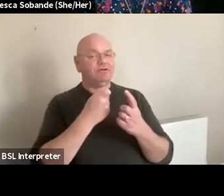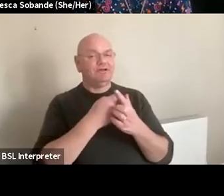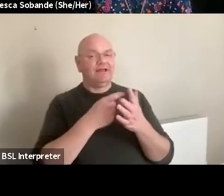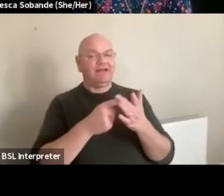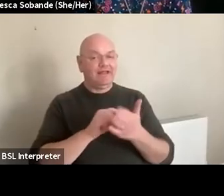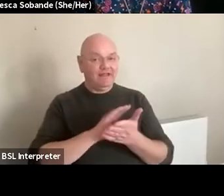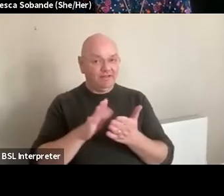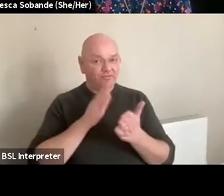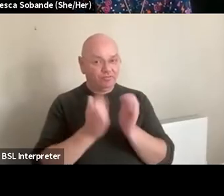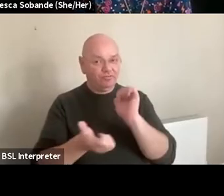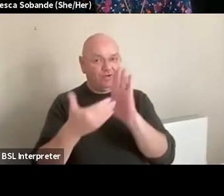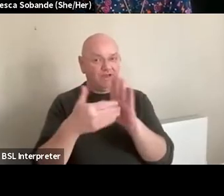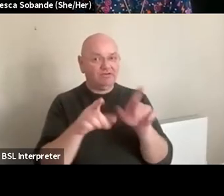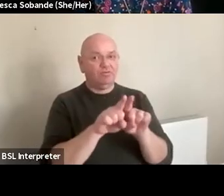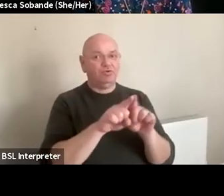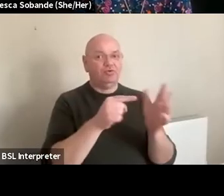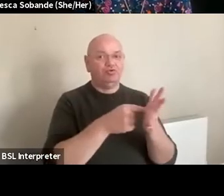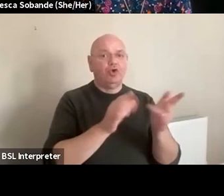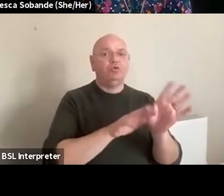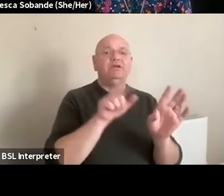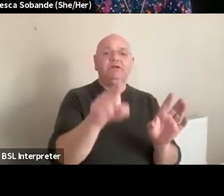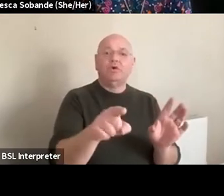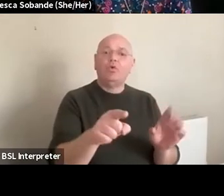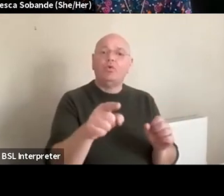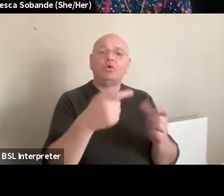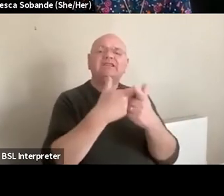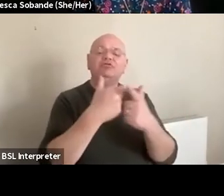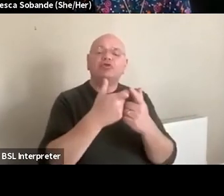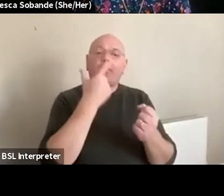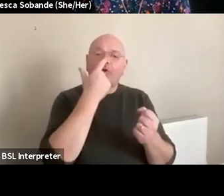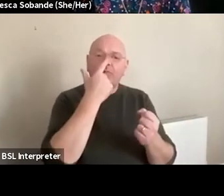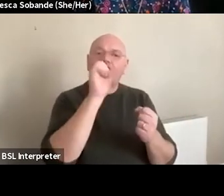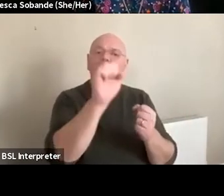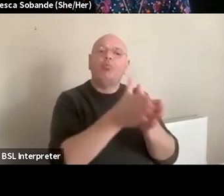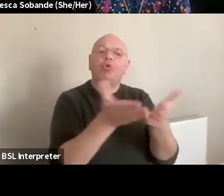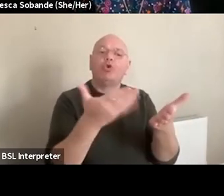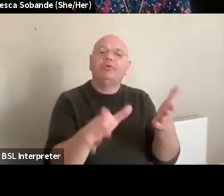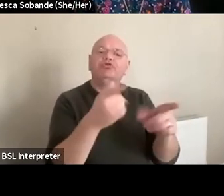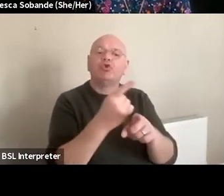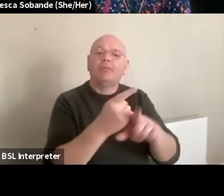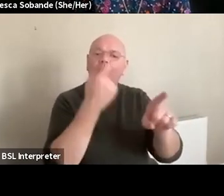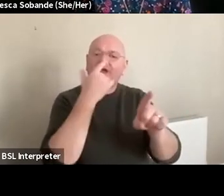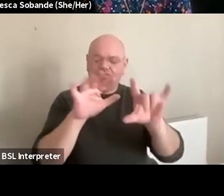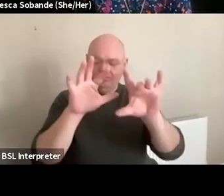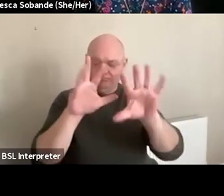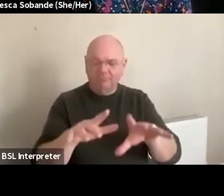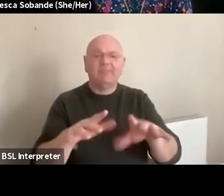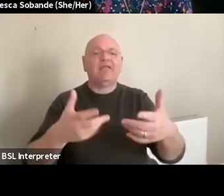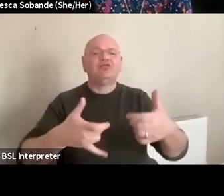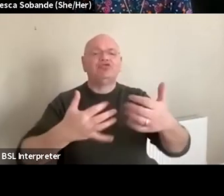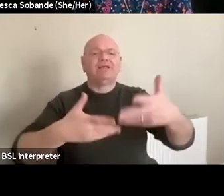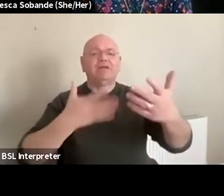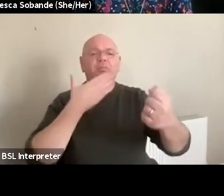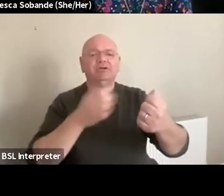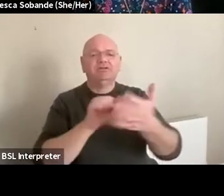Yes, please. And also to say, Khadija, could you put the link to that book in the chat, maybe? Thanks. I'd like to read that. So just to tell a